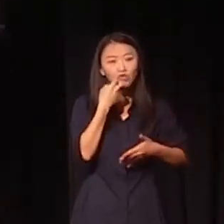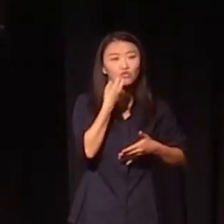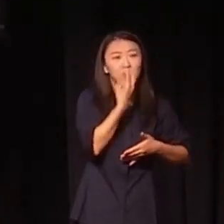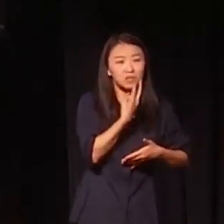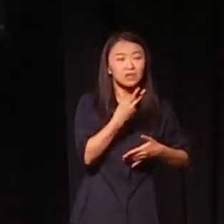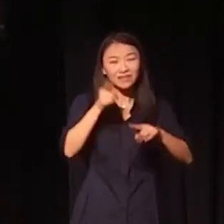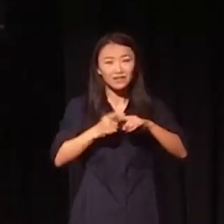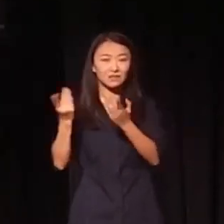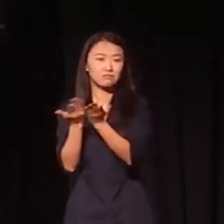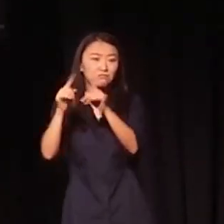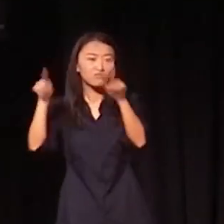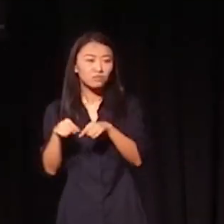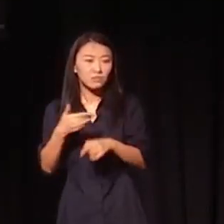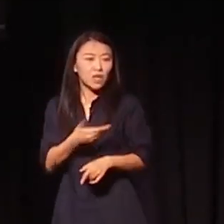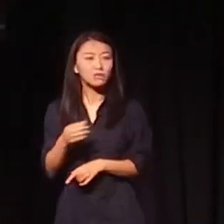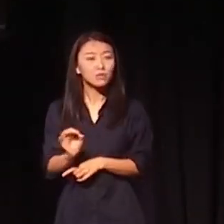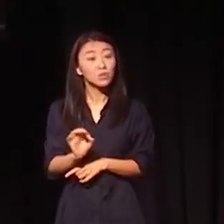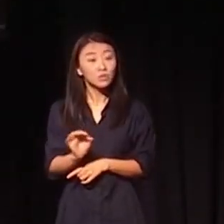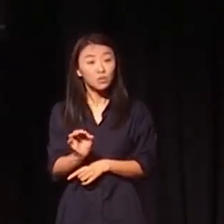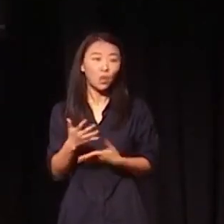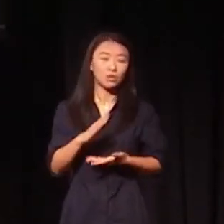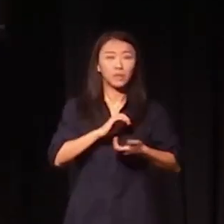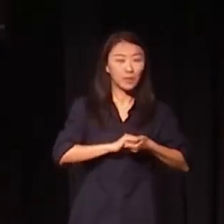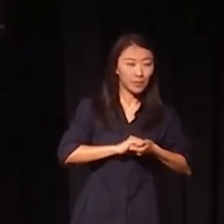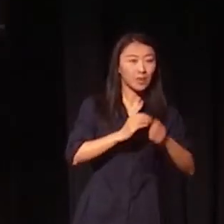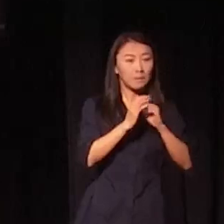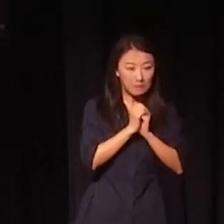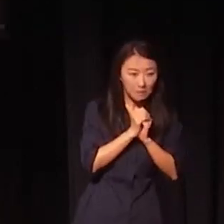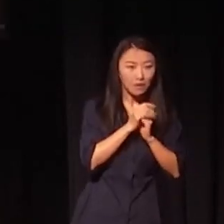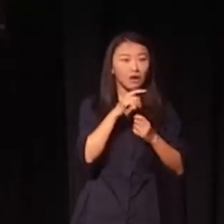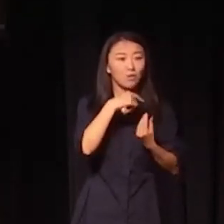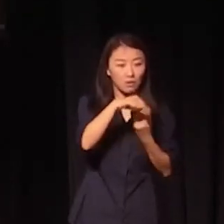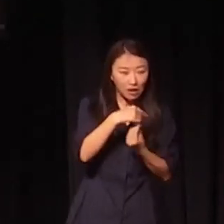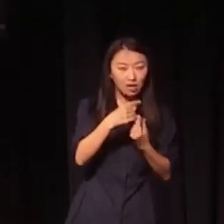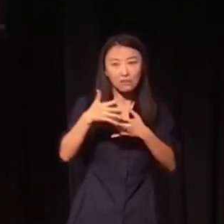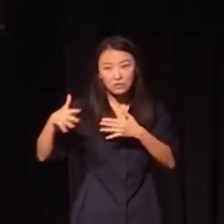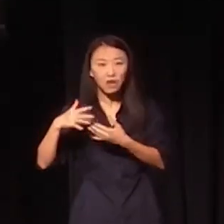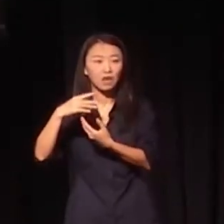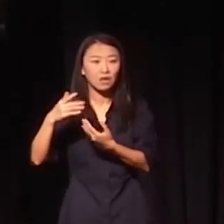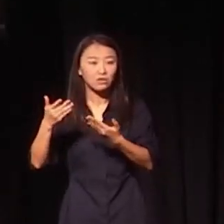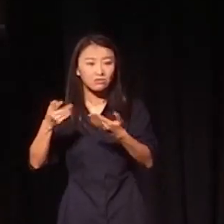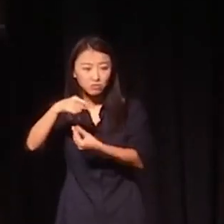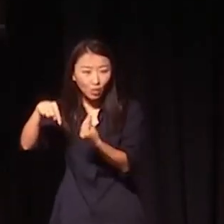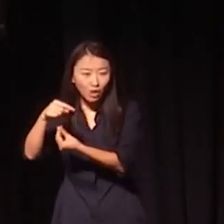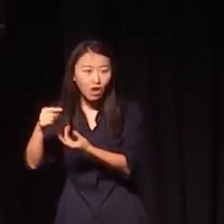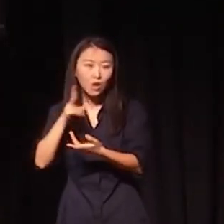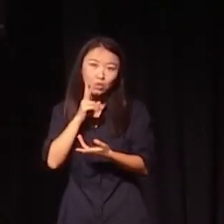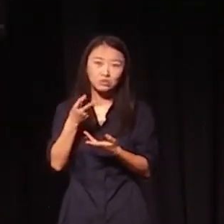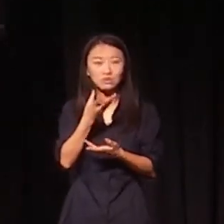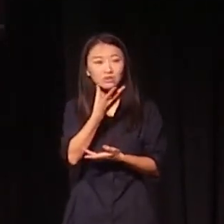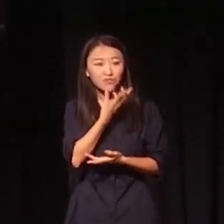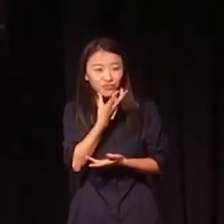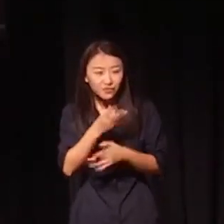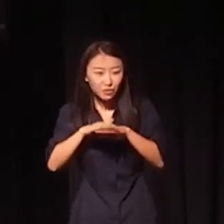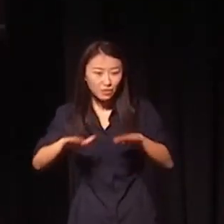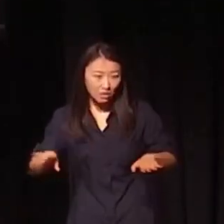not qualified in churches and many other contexts. And a part of that also being child language brokering.